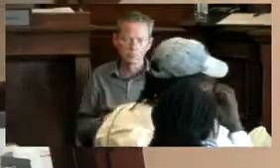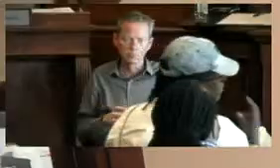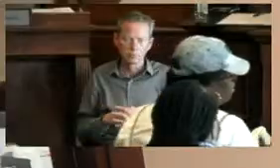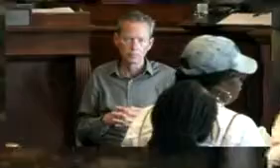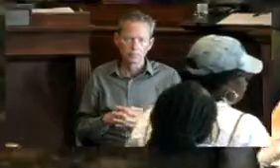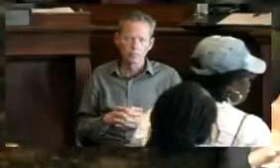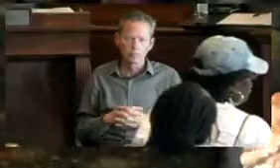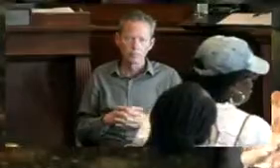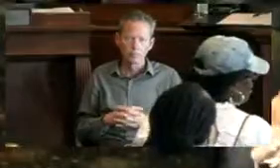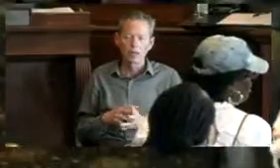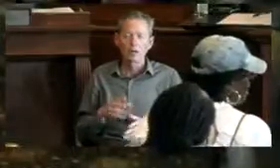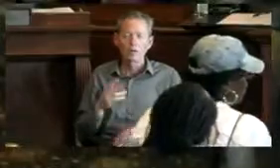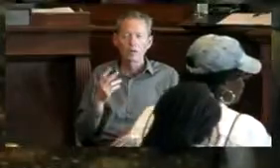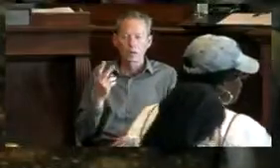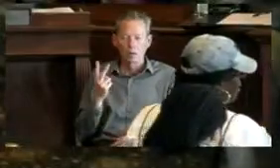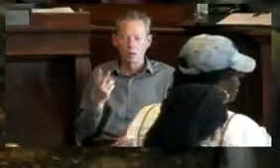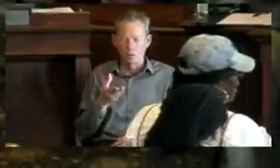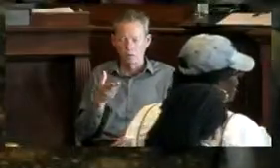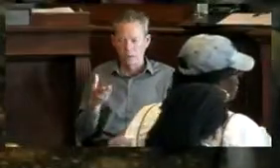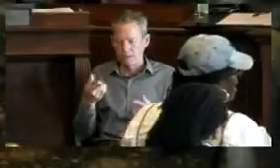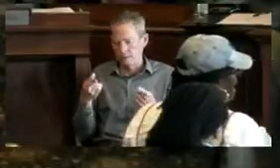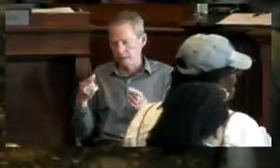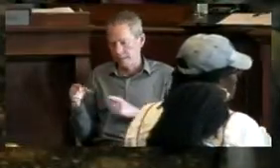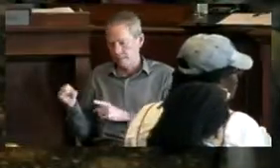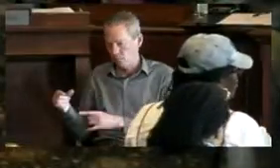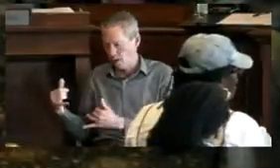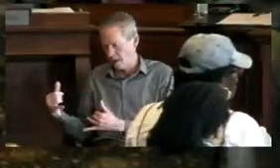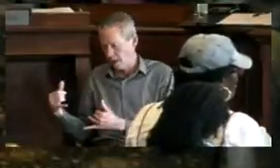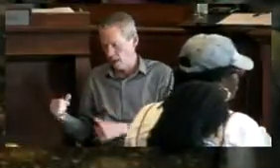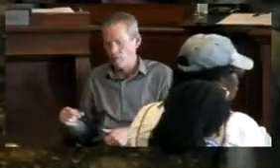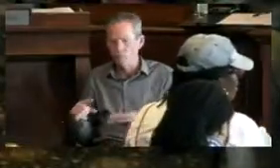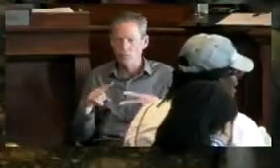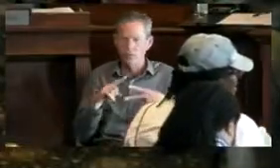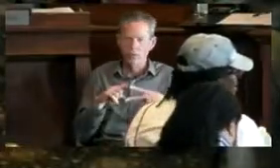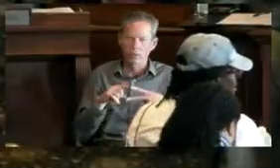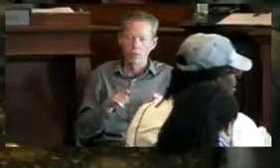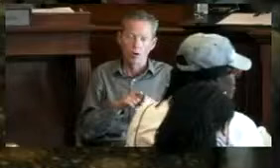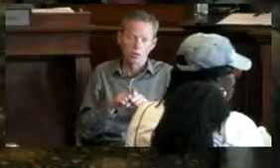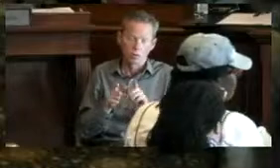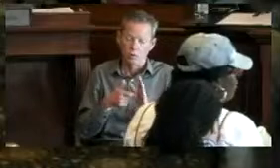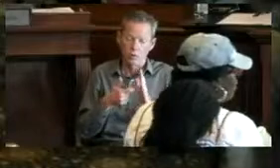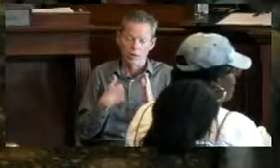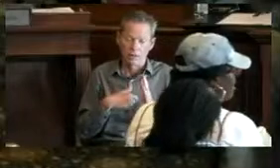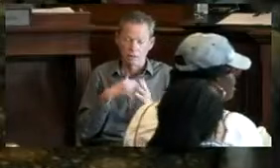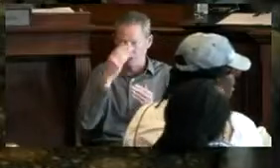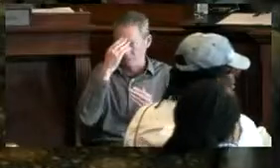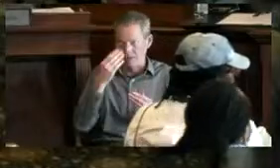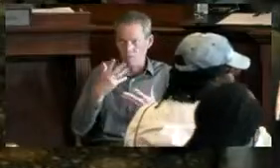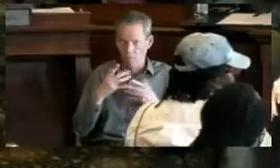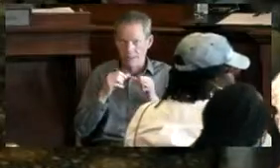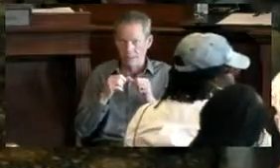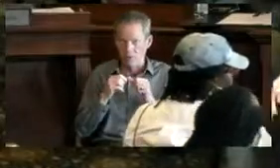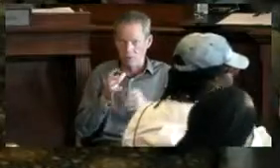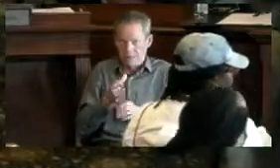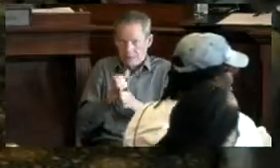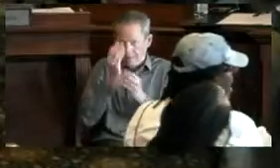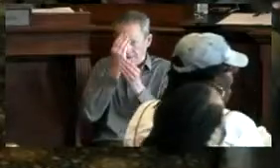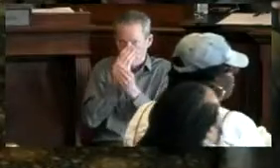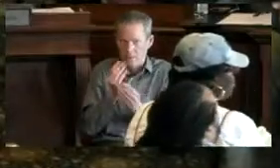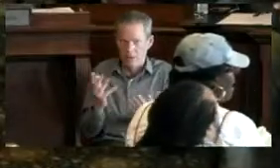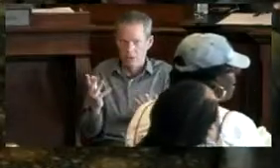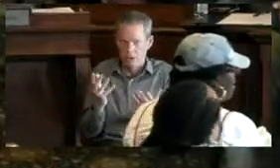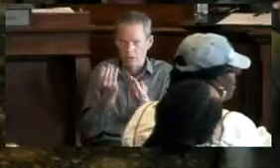I think two folds are in place right now. I think one, it also requires us to just be informed and continue to get the